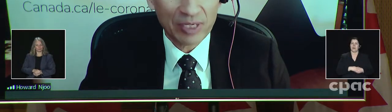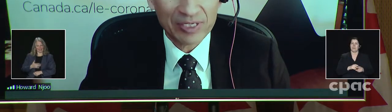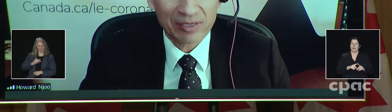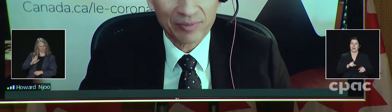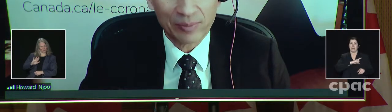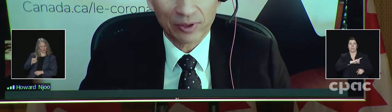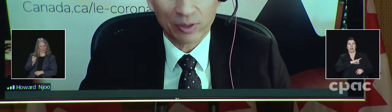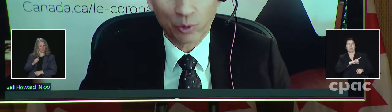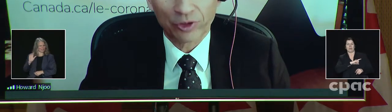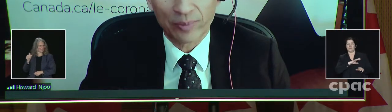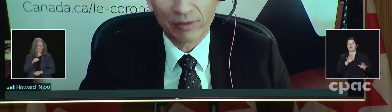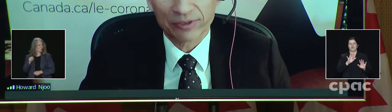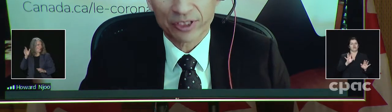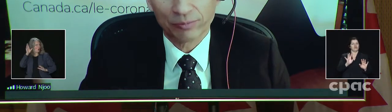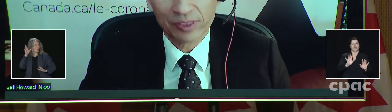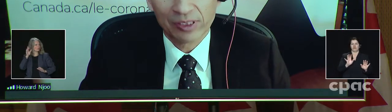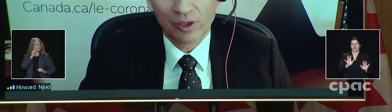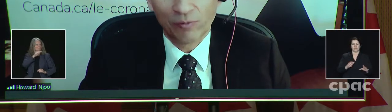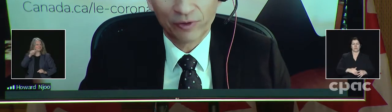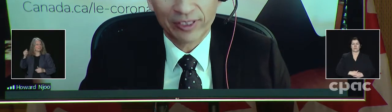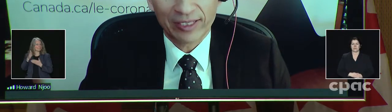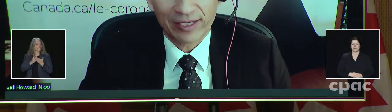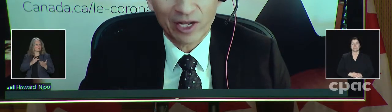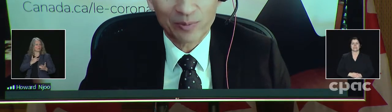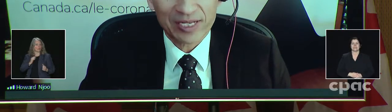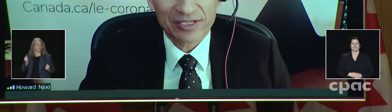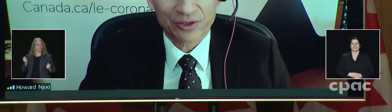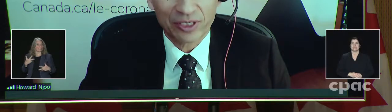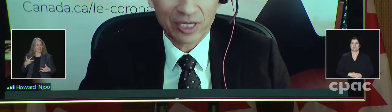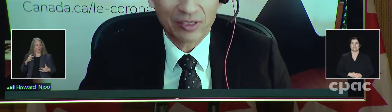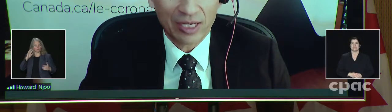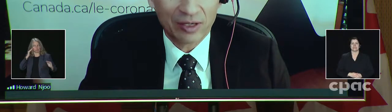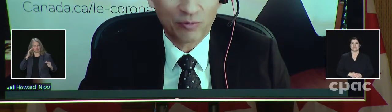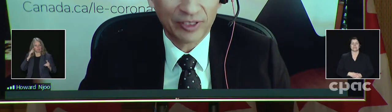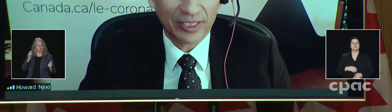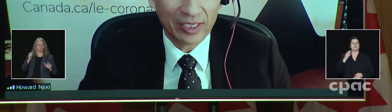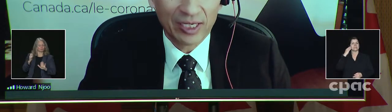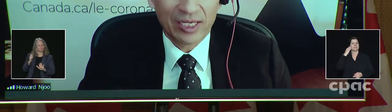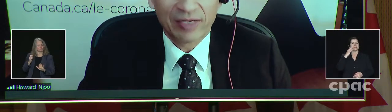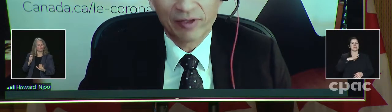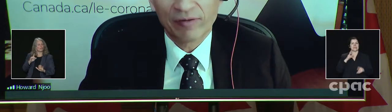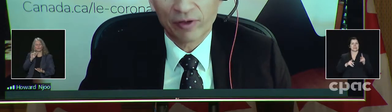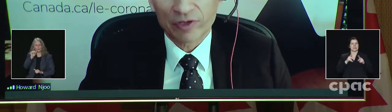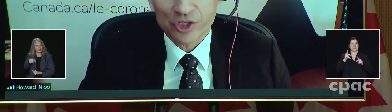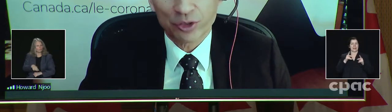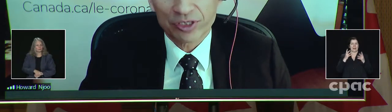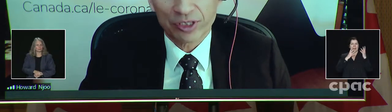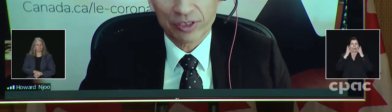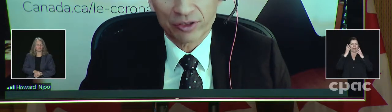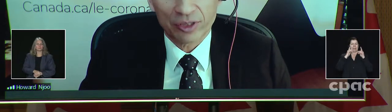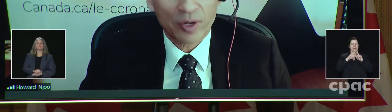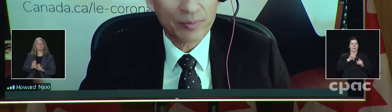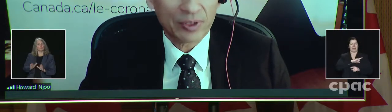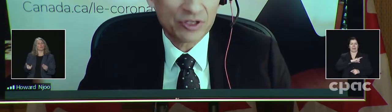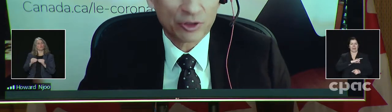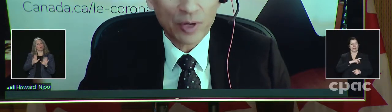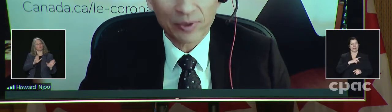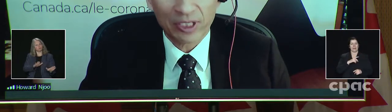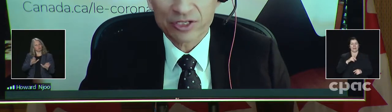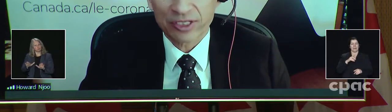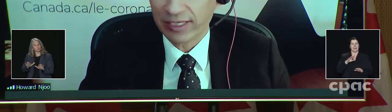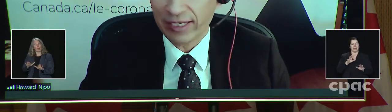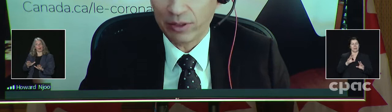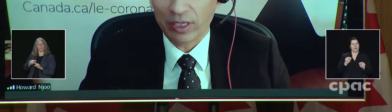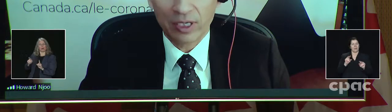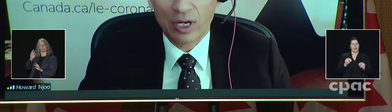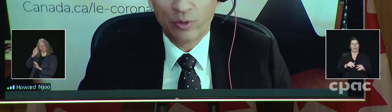question, maybe some people are worried about. So hopefully that helps answer and hopefully give a level of assurance to the general